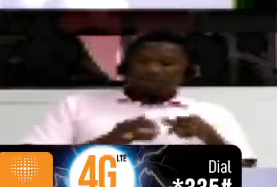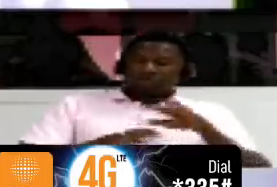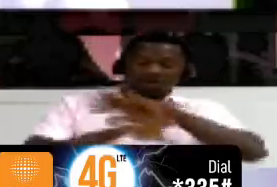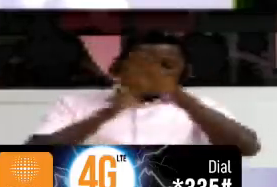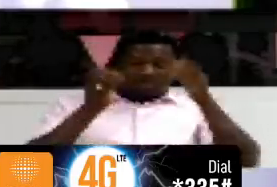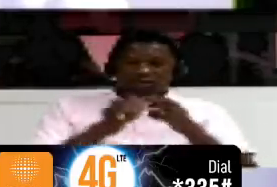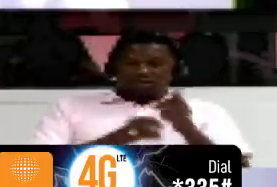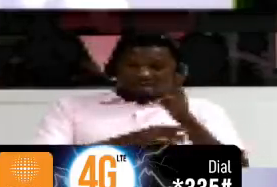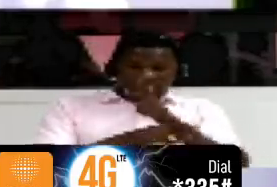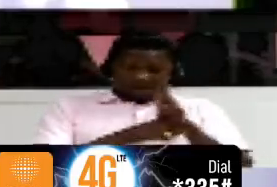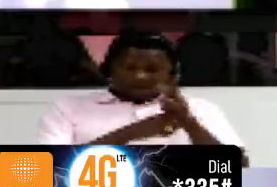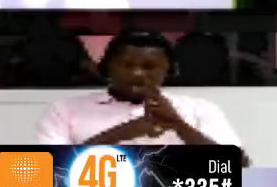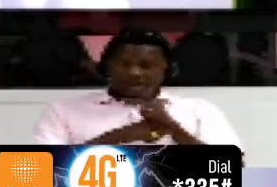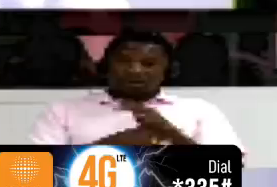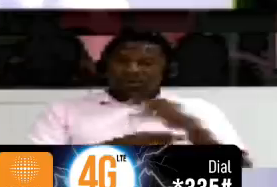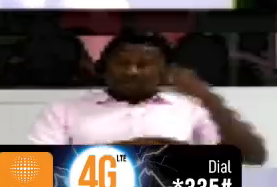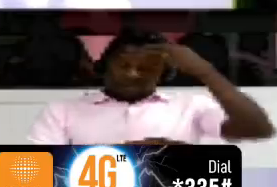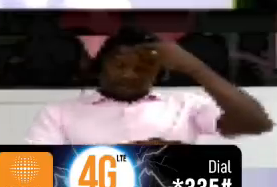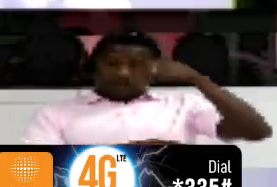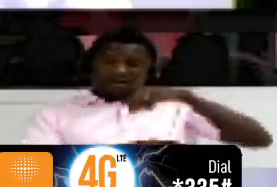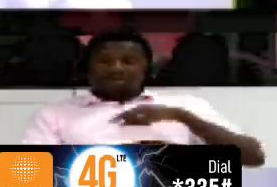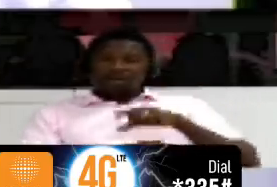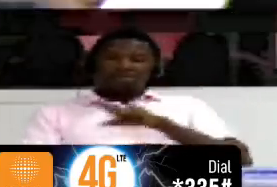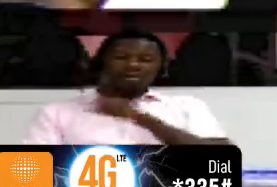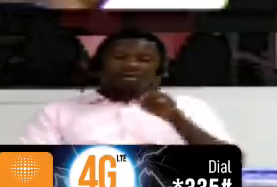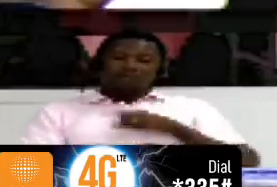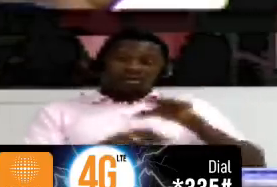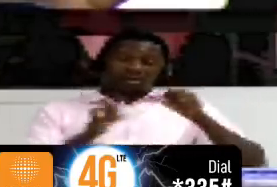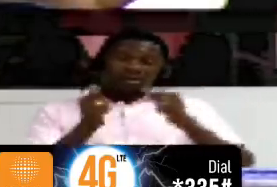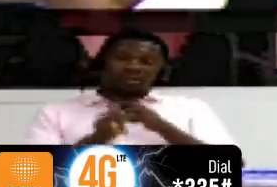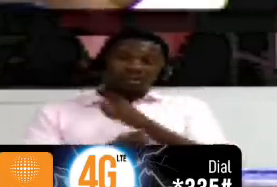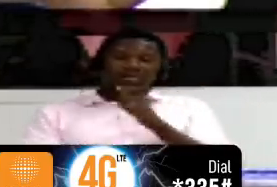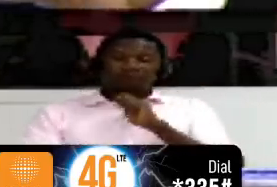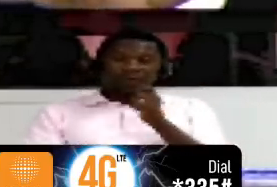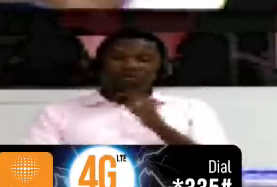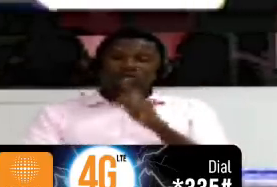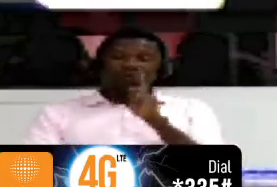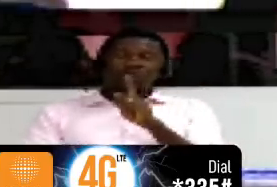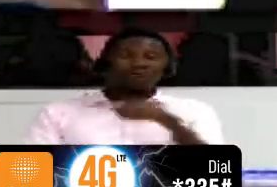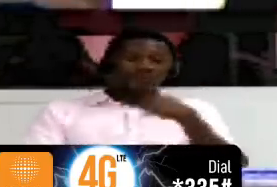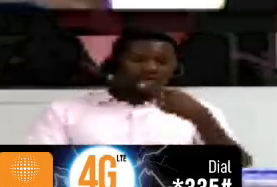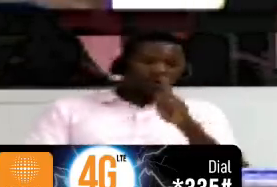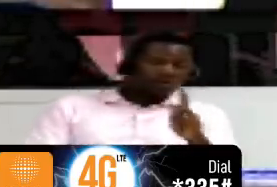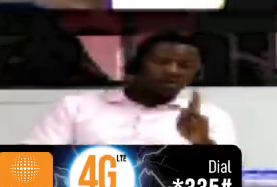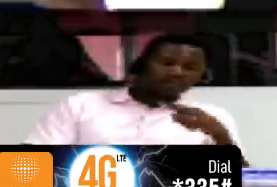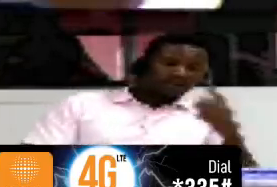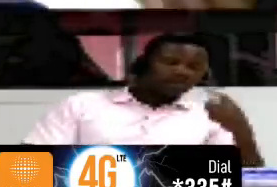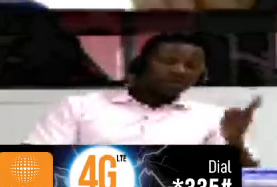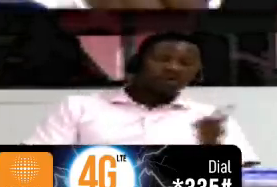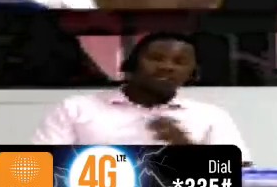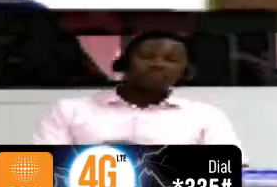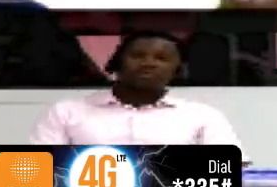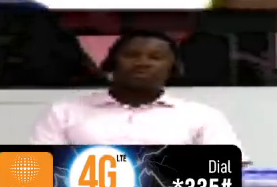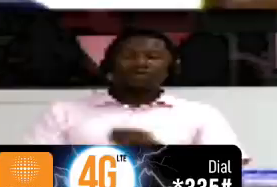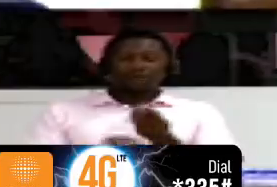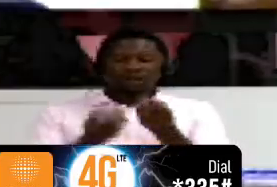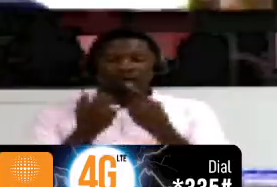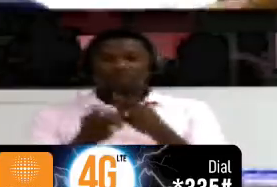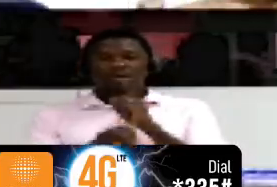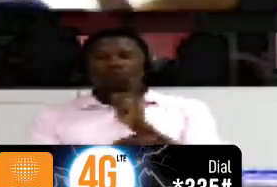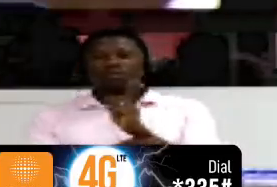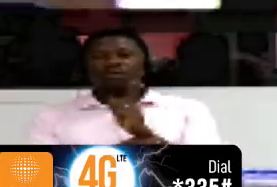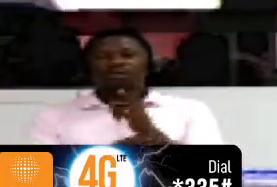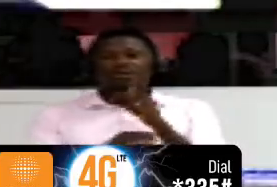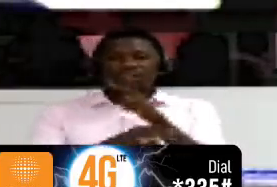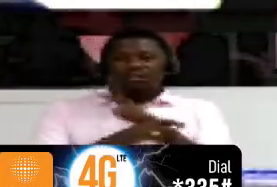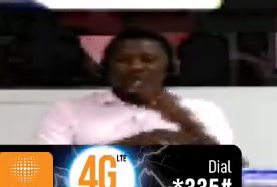And they started their interview, one after the other. Can you tell us the names of the security heads that were present, either their names or their